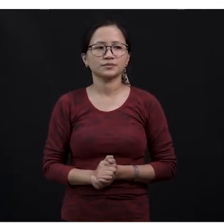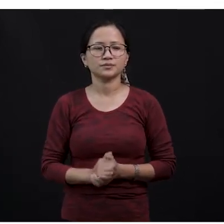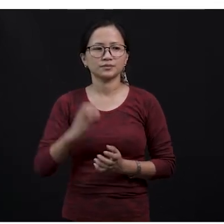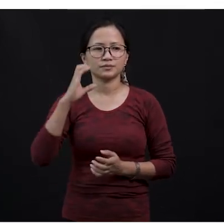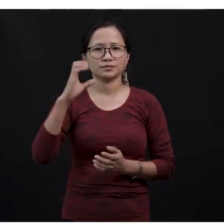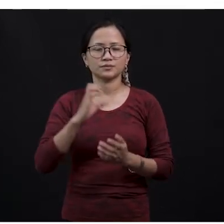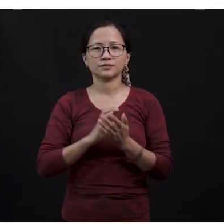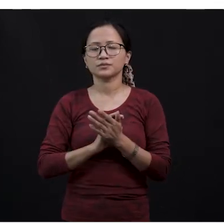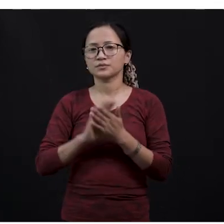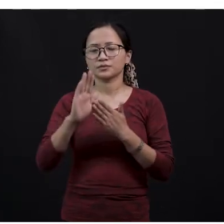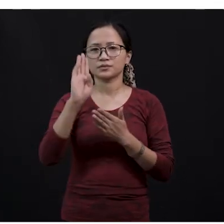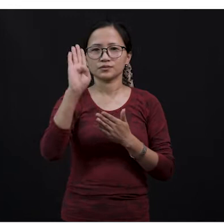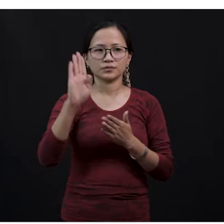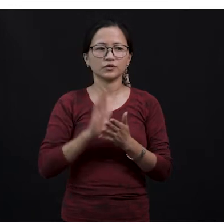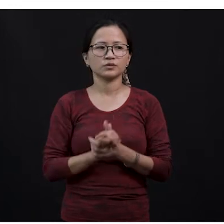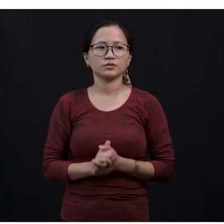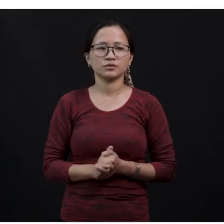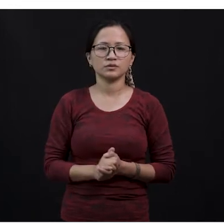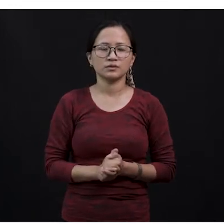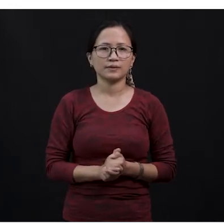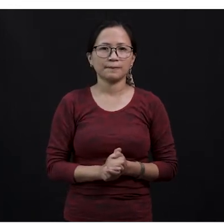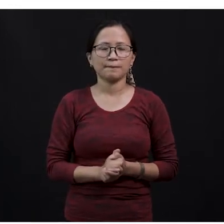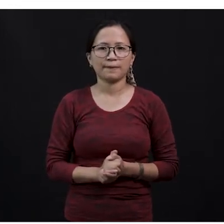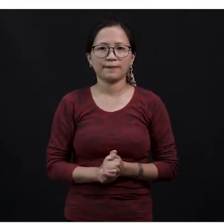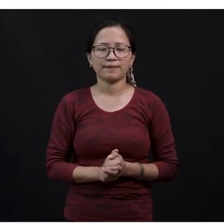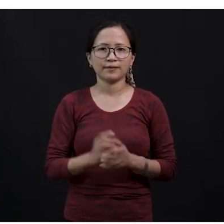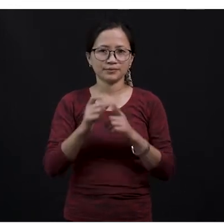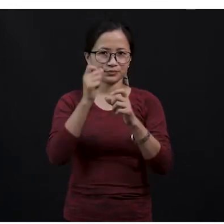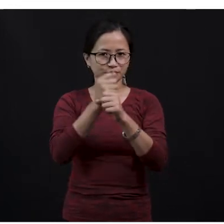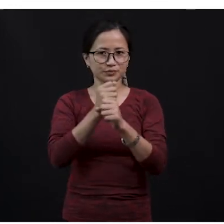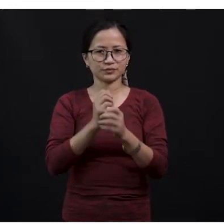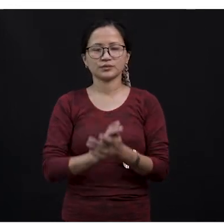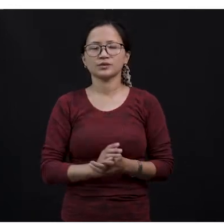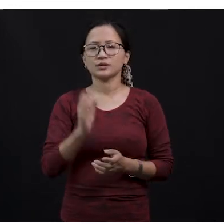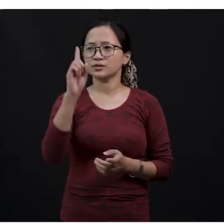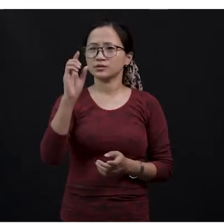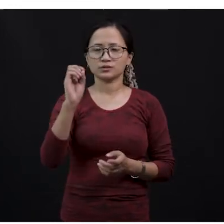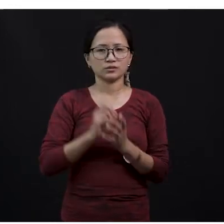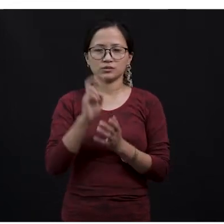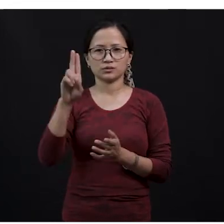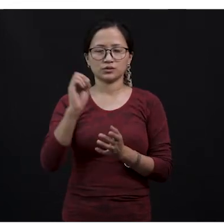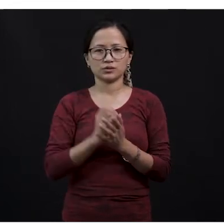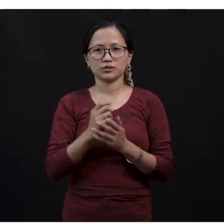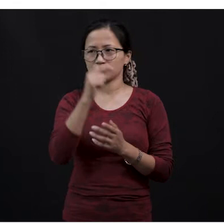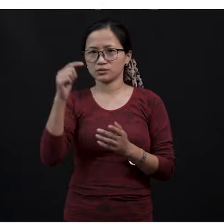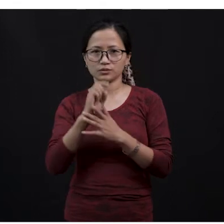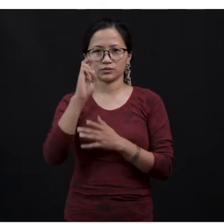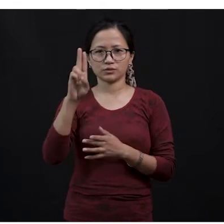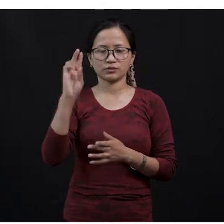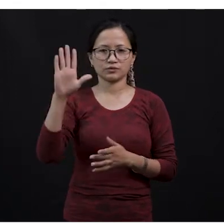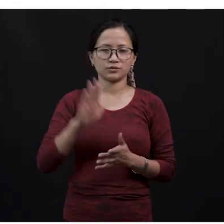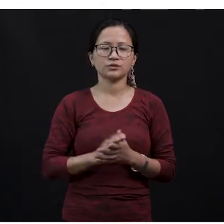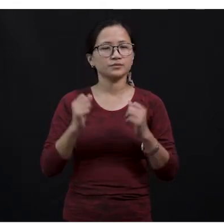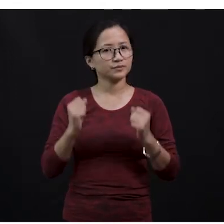your chapter number 4. That one was your chapter number 3. And the pages are between 20 to 25. So I do hope that all